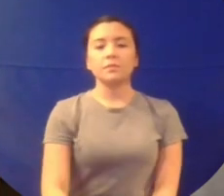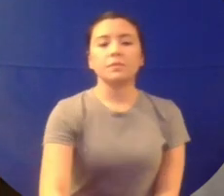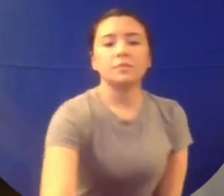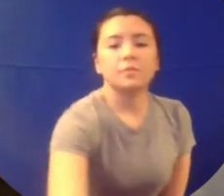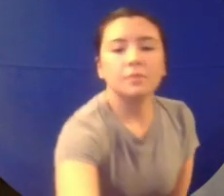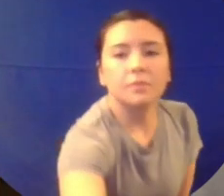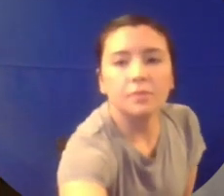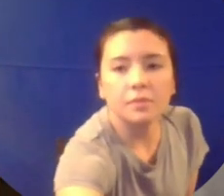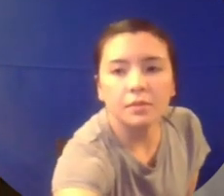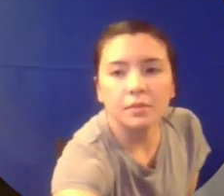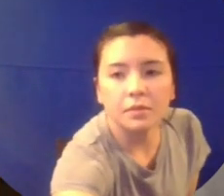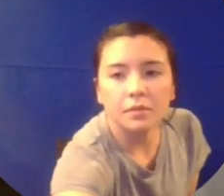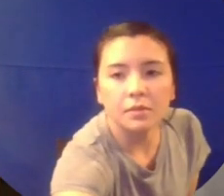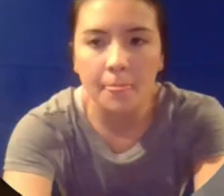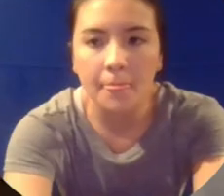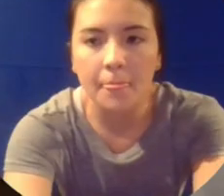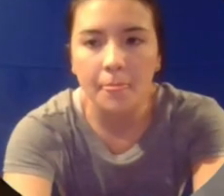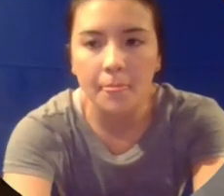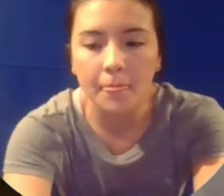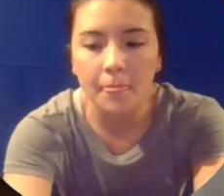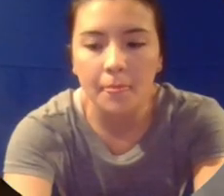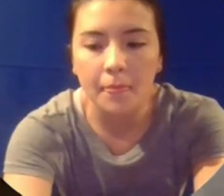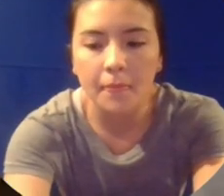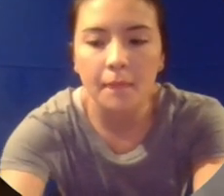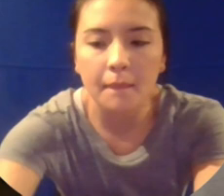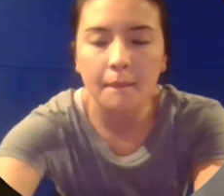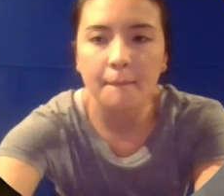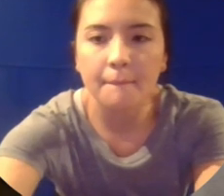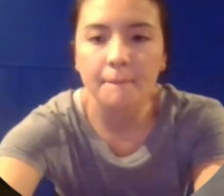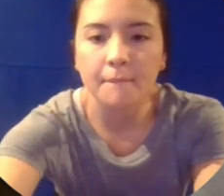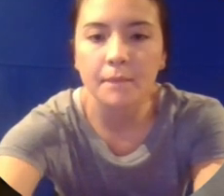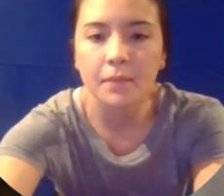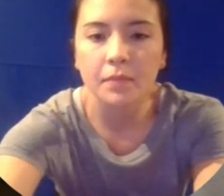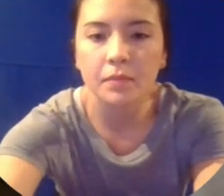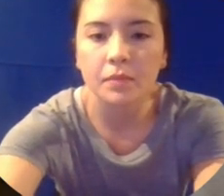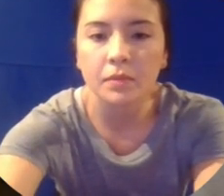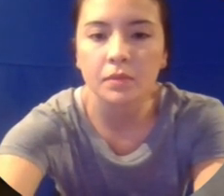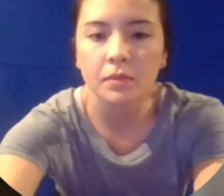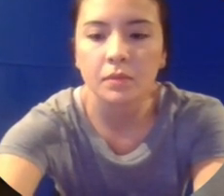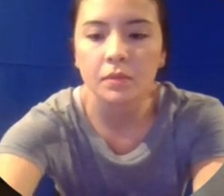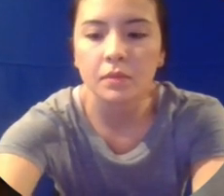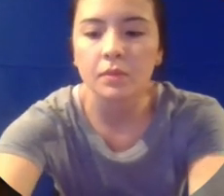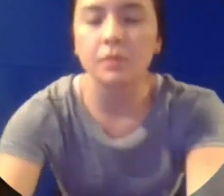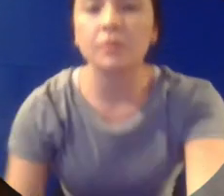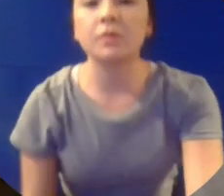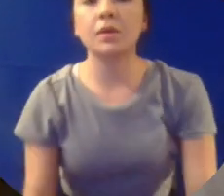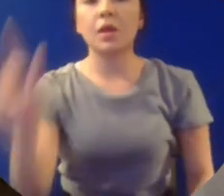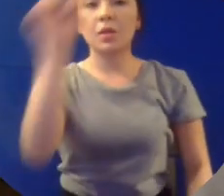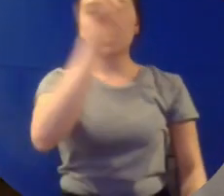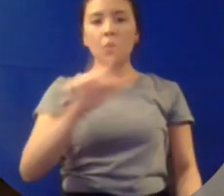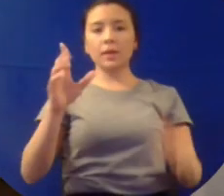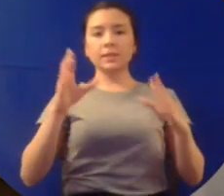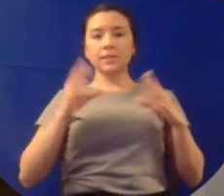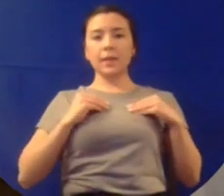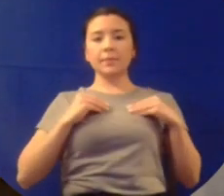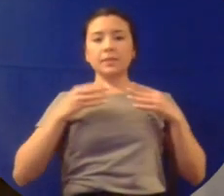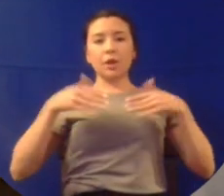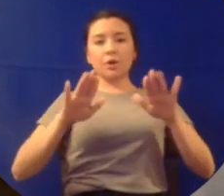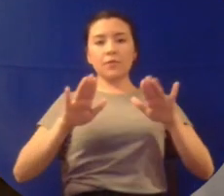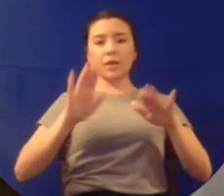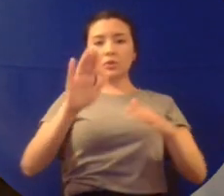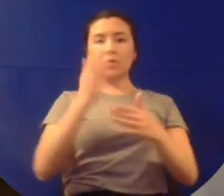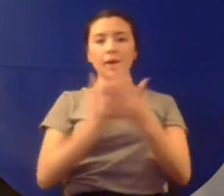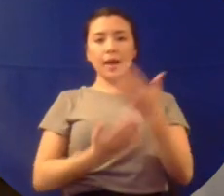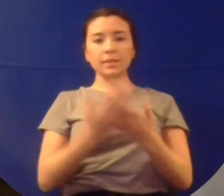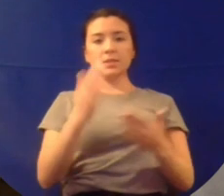My sisters and brothers, pray that my sacrifice and yours may be acceptable to God, the Almighty Father. May